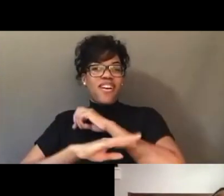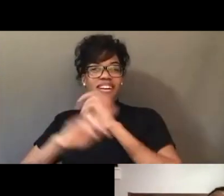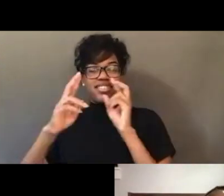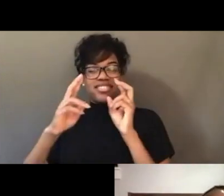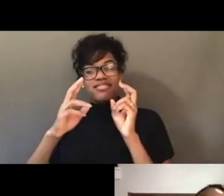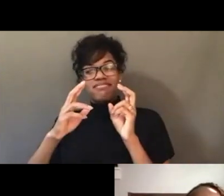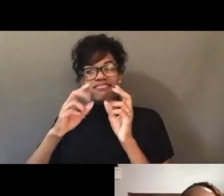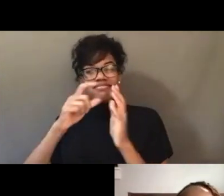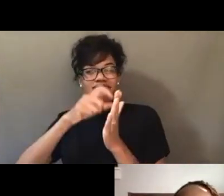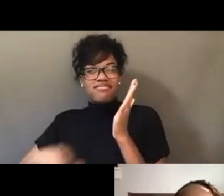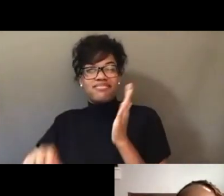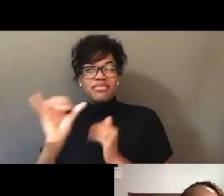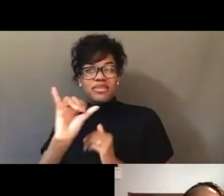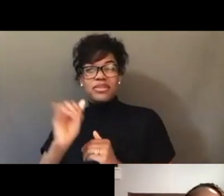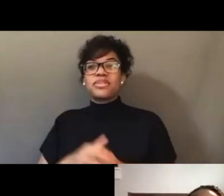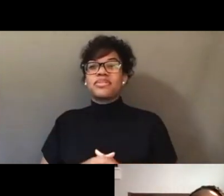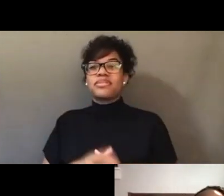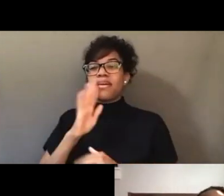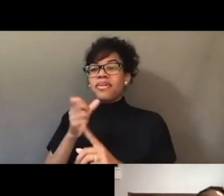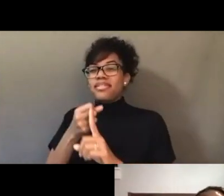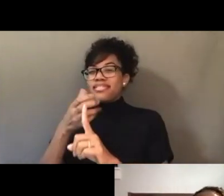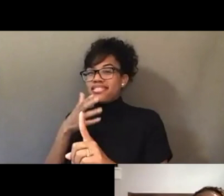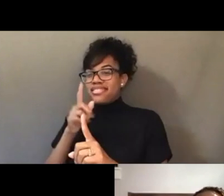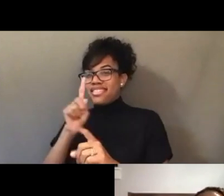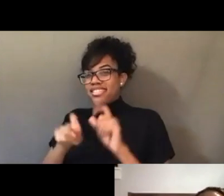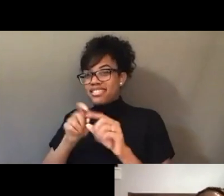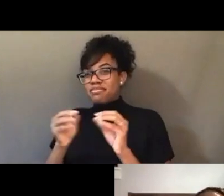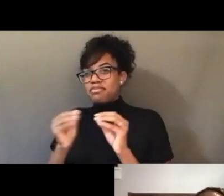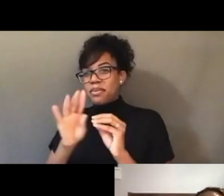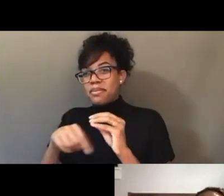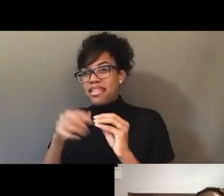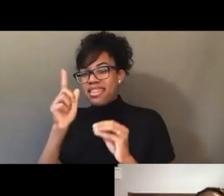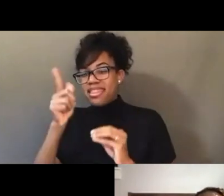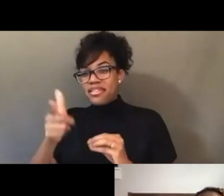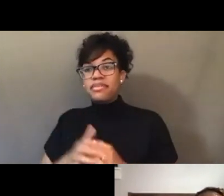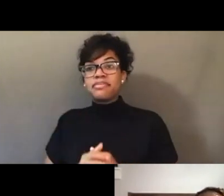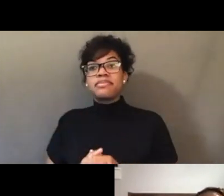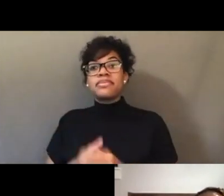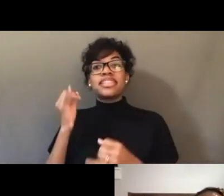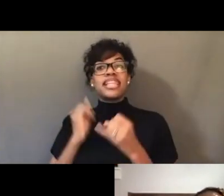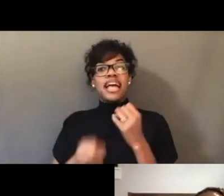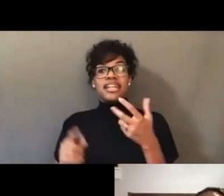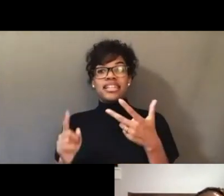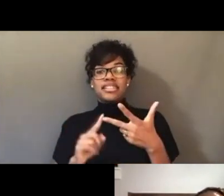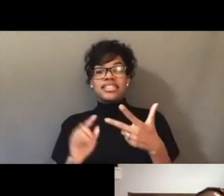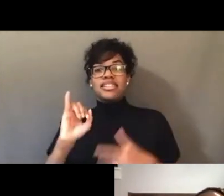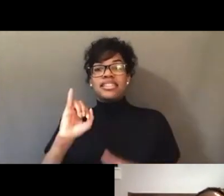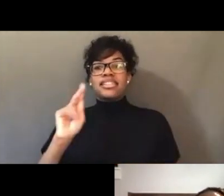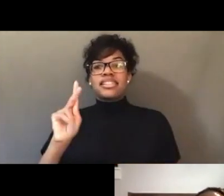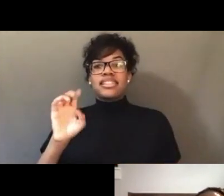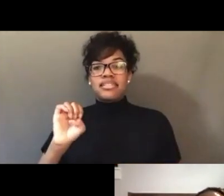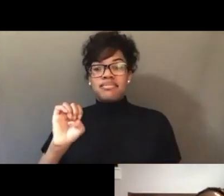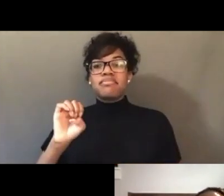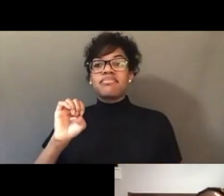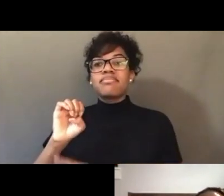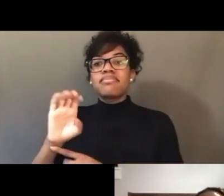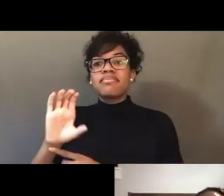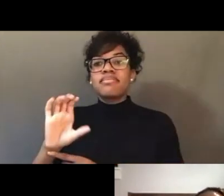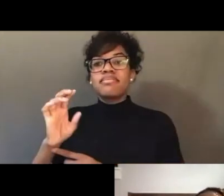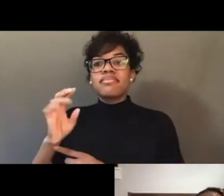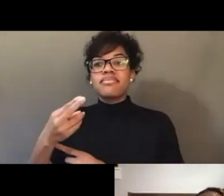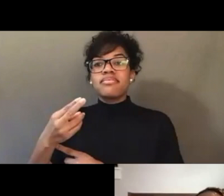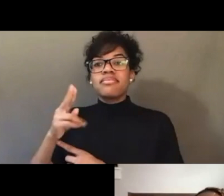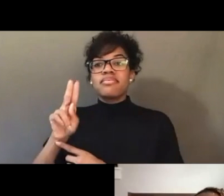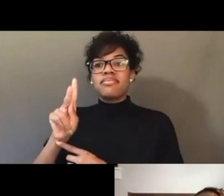And lastly, we have Ikechukwu Onyema as a chemistry teacher in New Jersey. He is also a co-founder of MAPSO Freedom School,